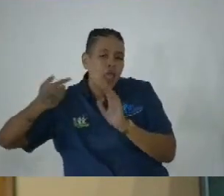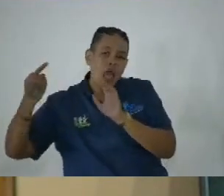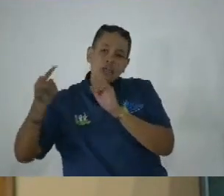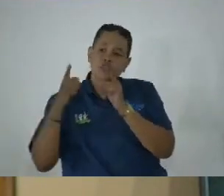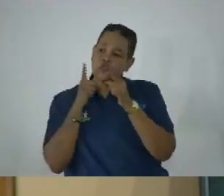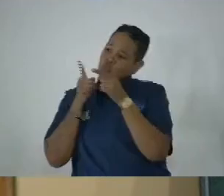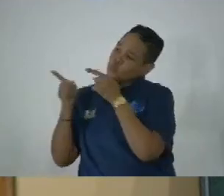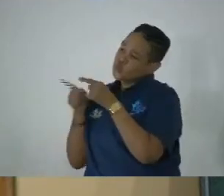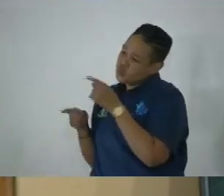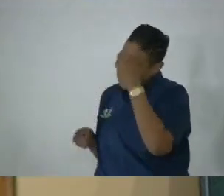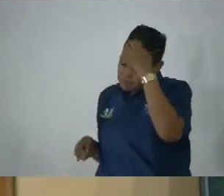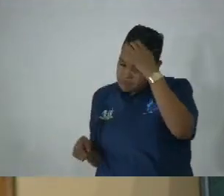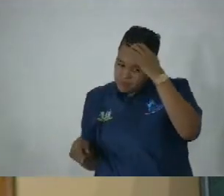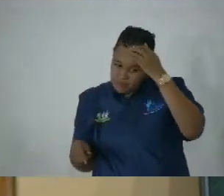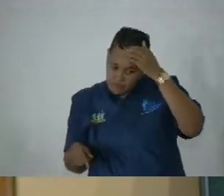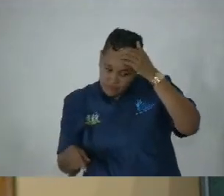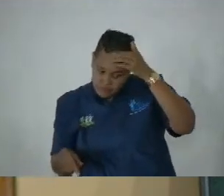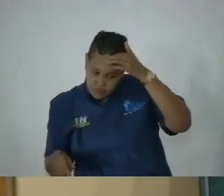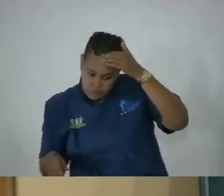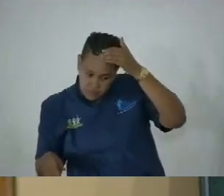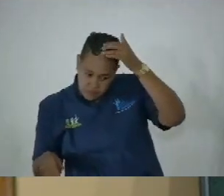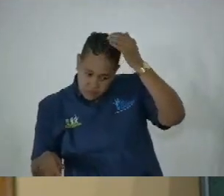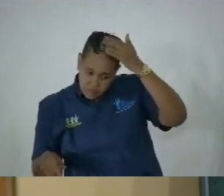What is natural justice?